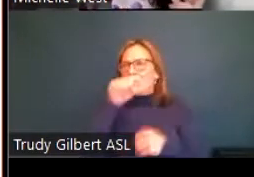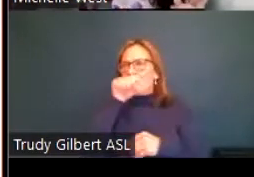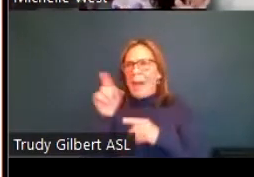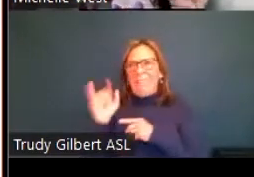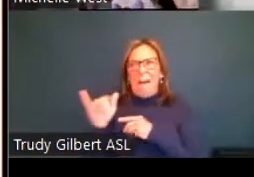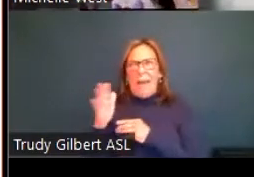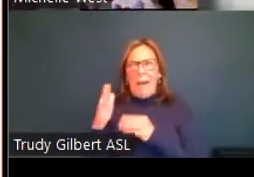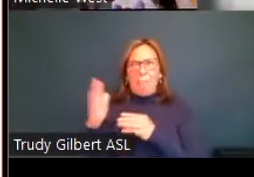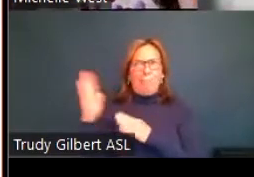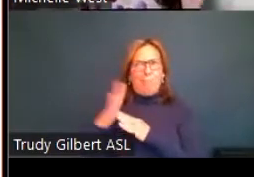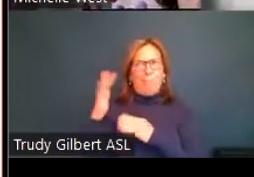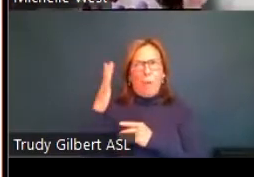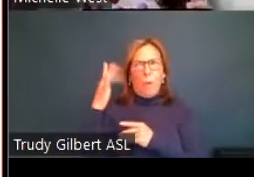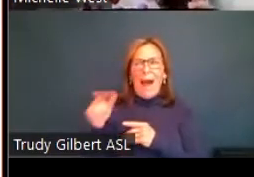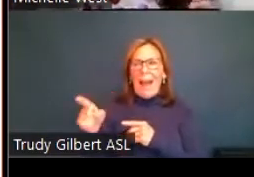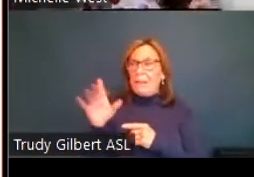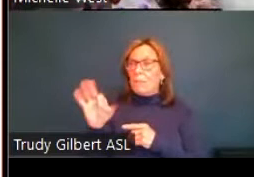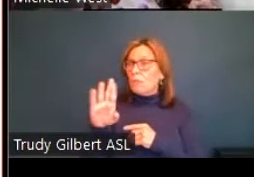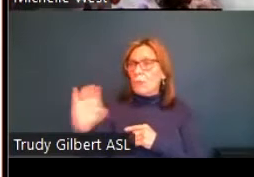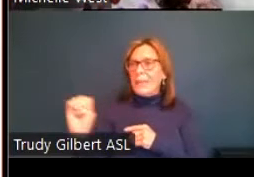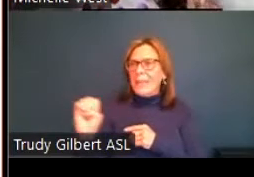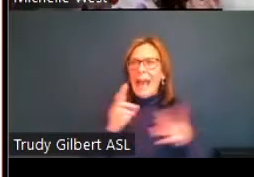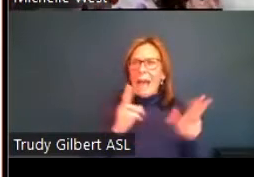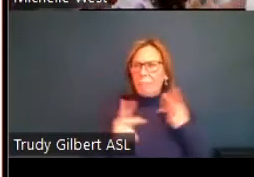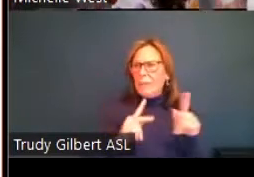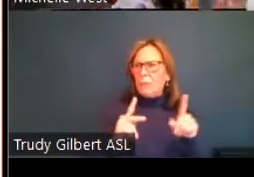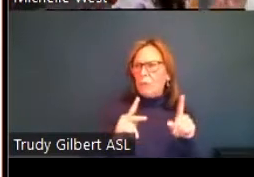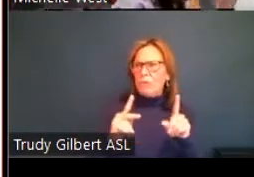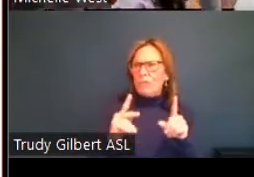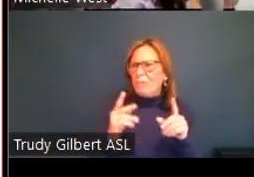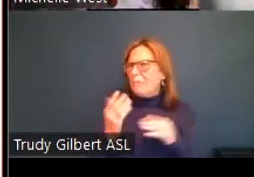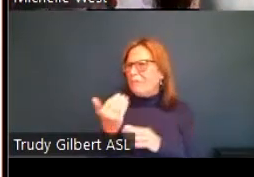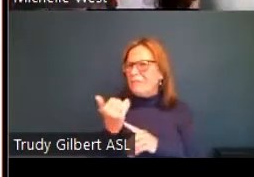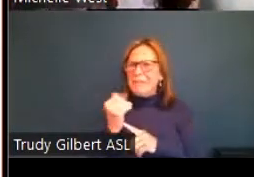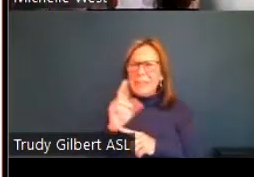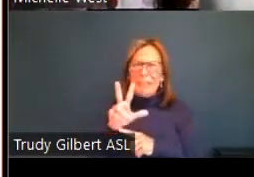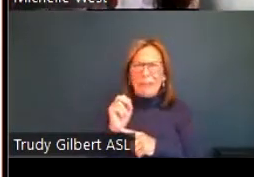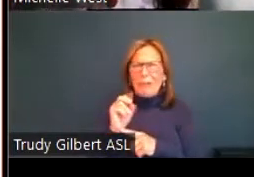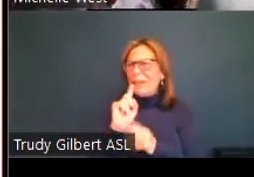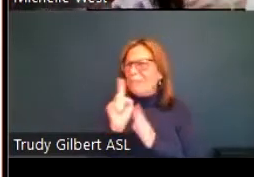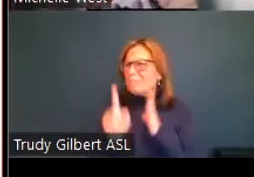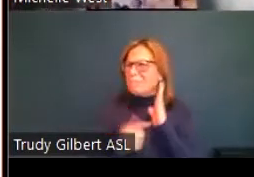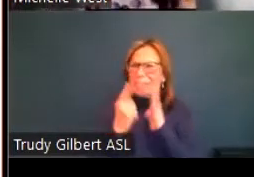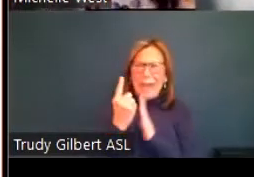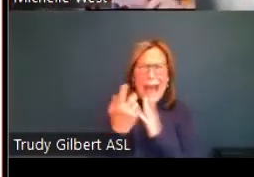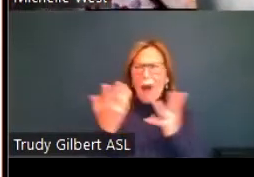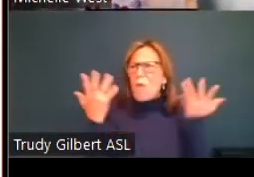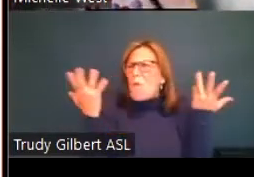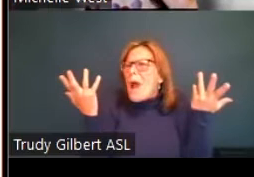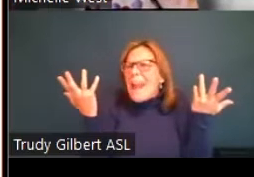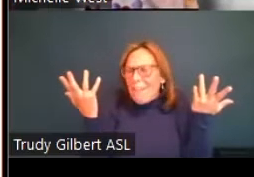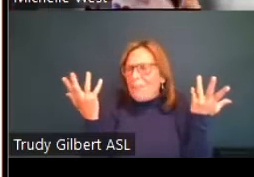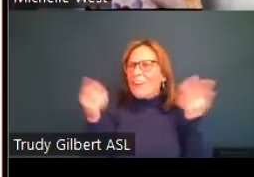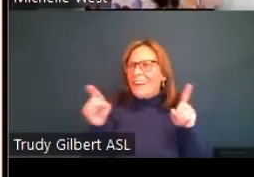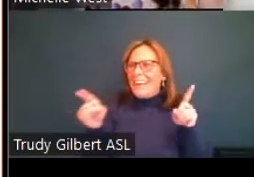two, you have someone's undivided attention for maybe 15, 30, 60 minutes versus that ad, like you saw with